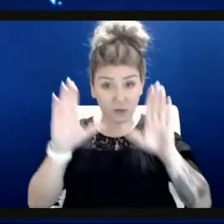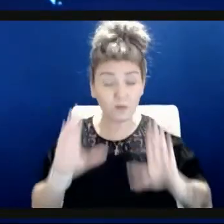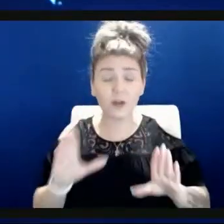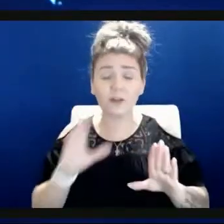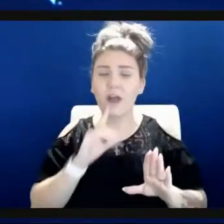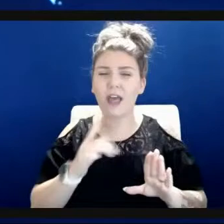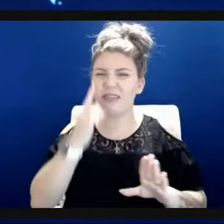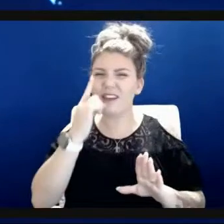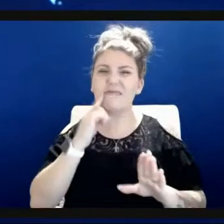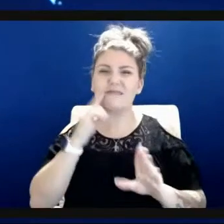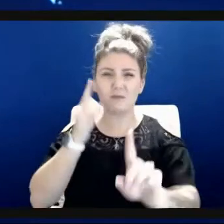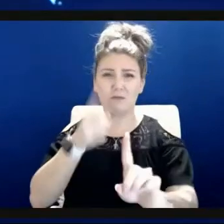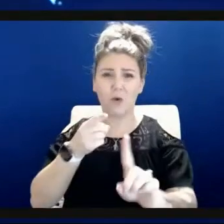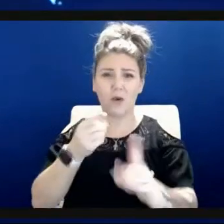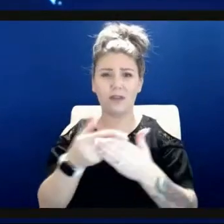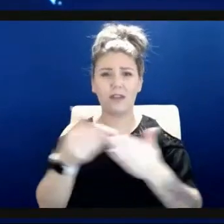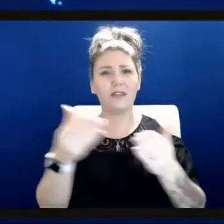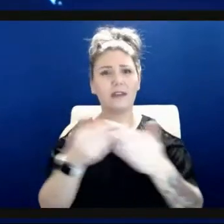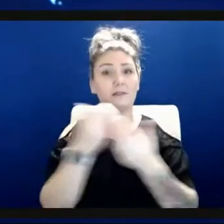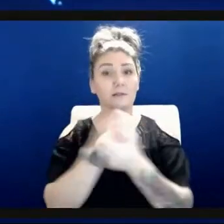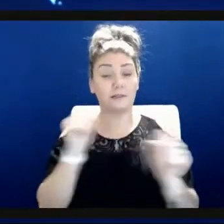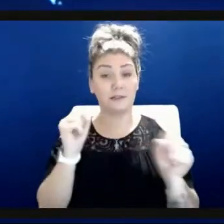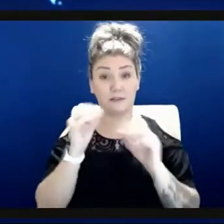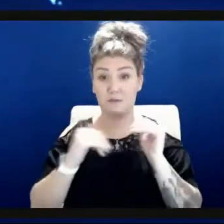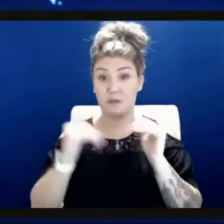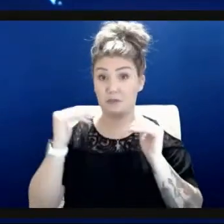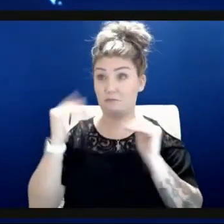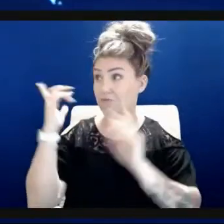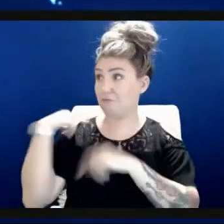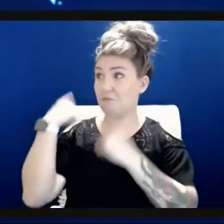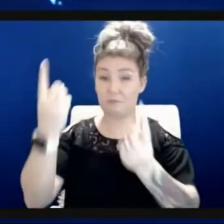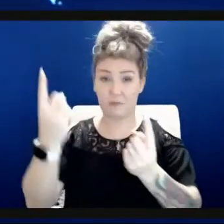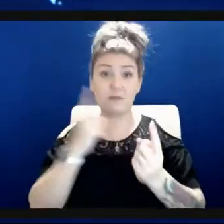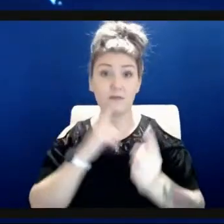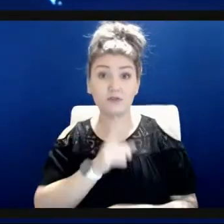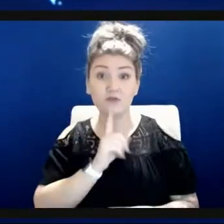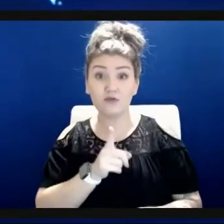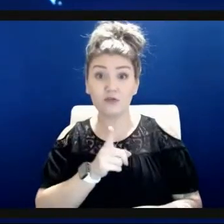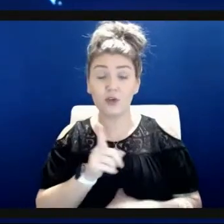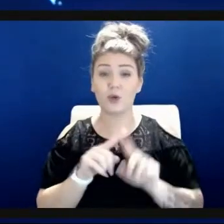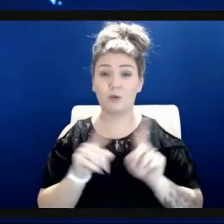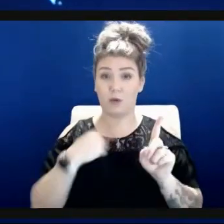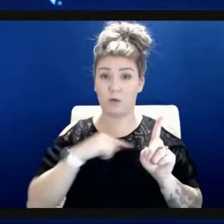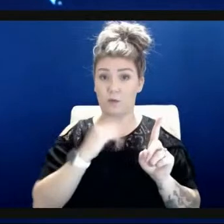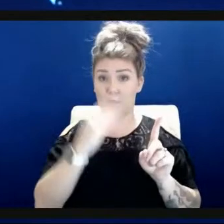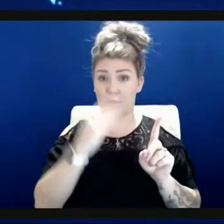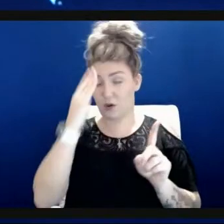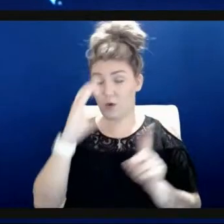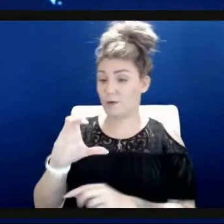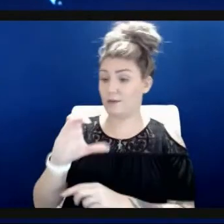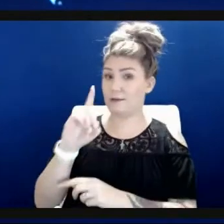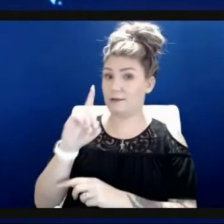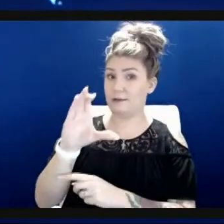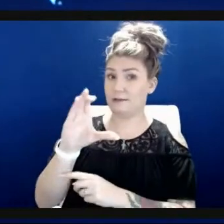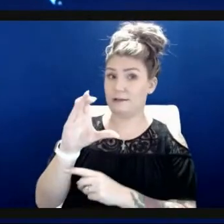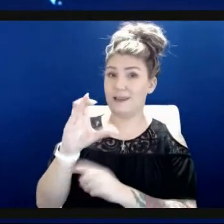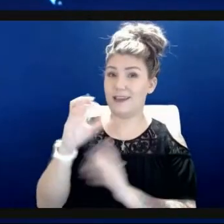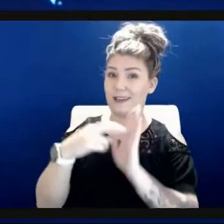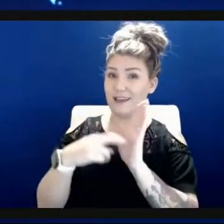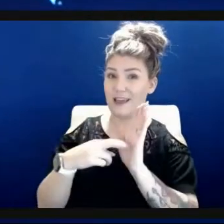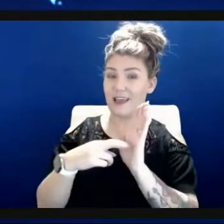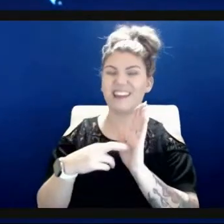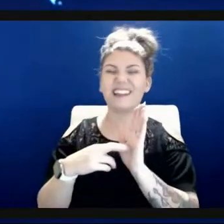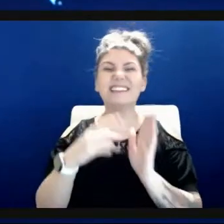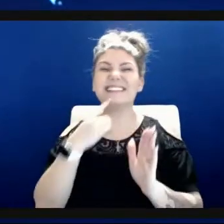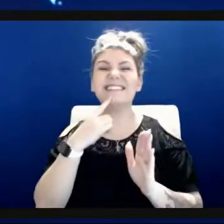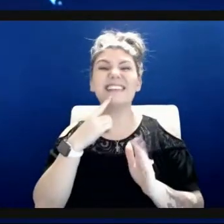that things are much safer than they have been, which is true. What we know is if you look at the CDC guidelines, they actually tell you to go county by county to